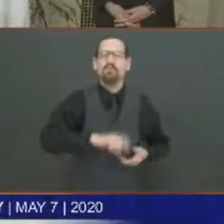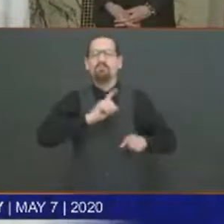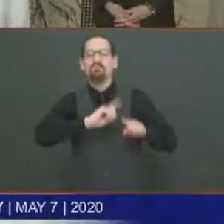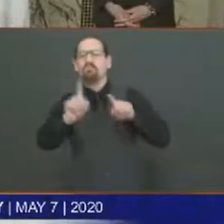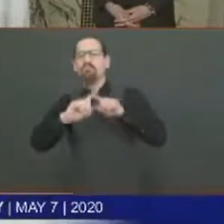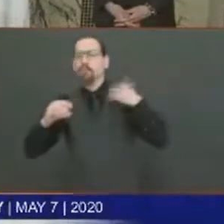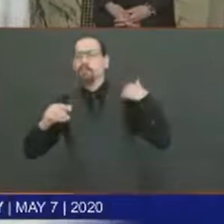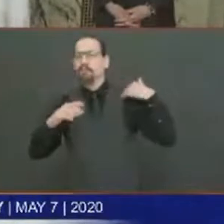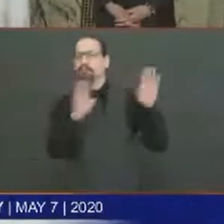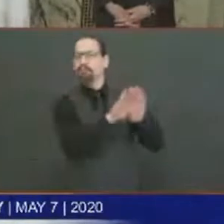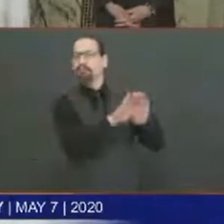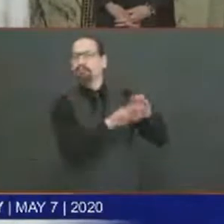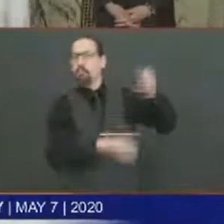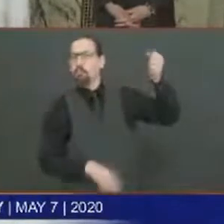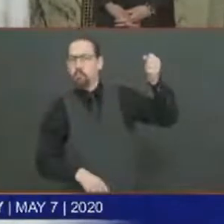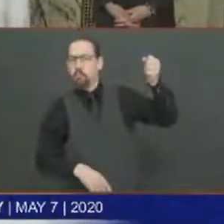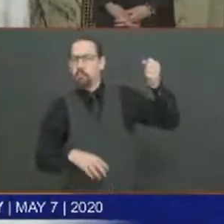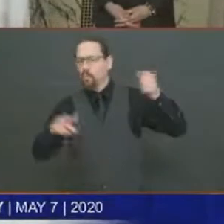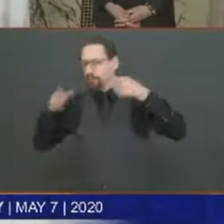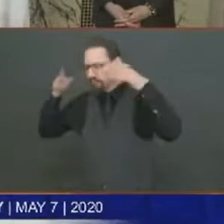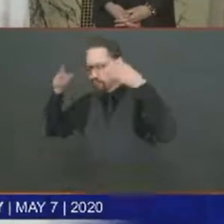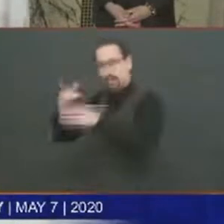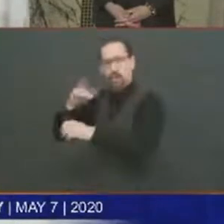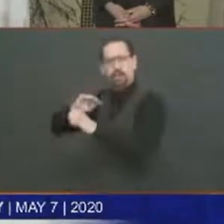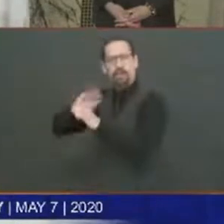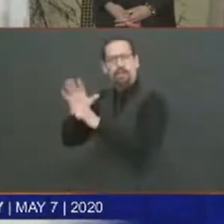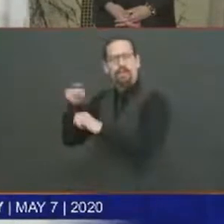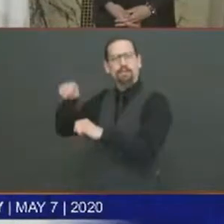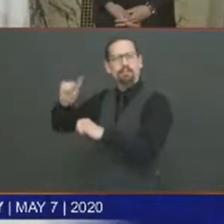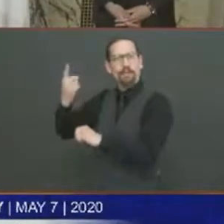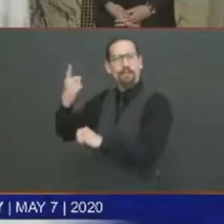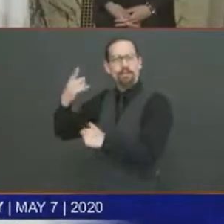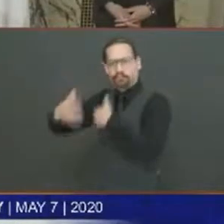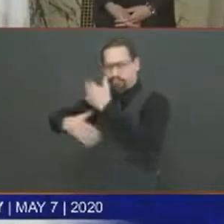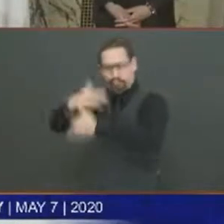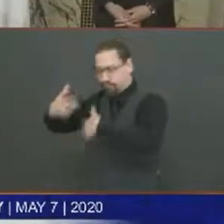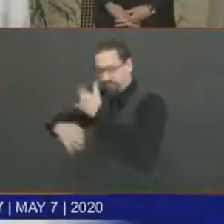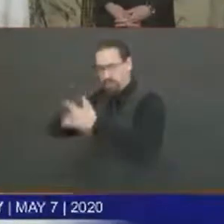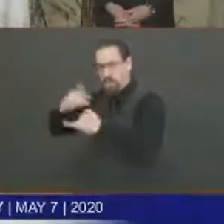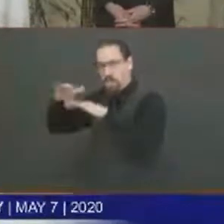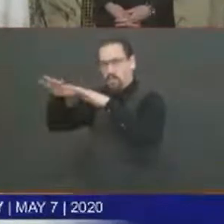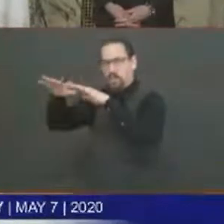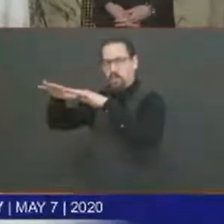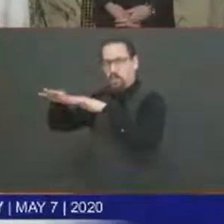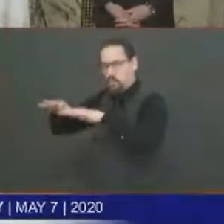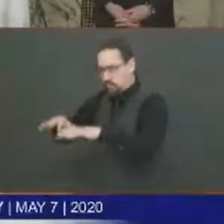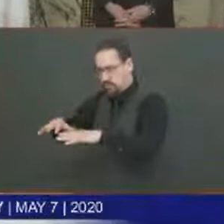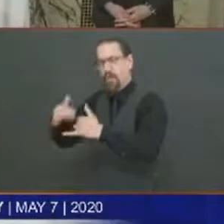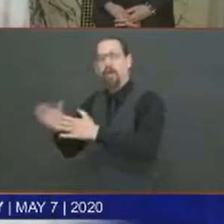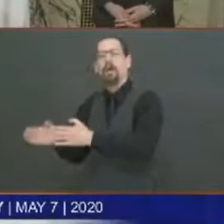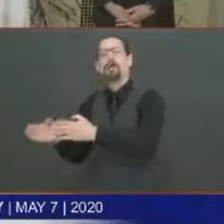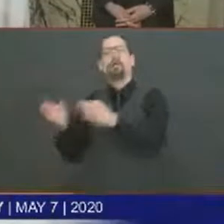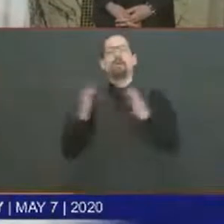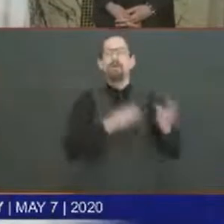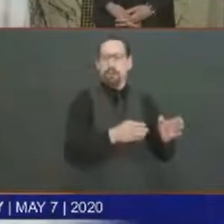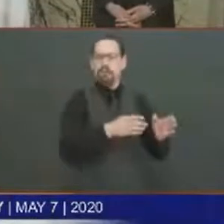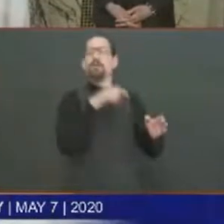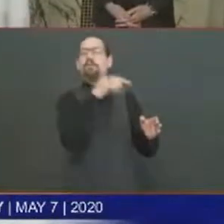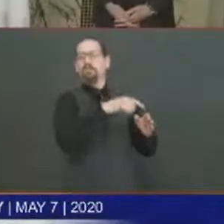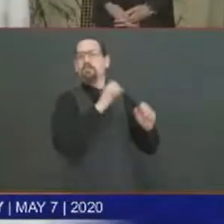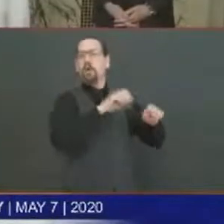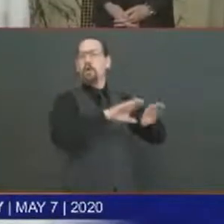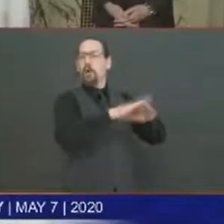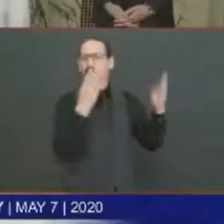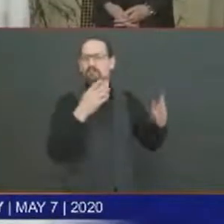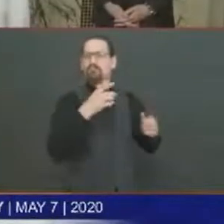non-critical procedures. But starting next week, they're going to start getting back into that business. And by the way, I know there's a lot of Rhode Islanders